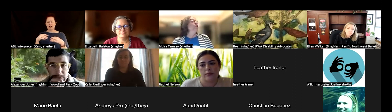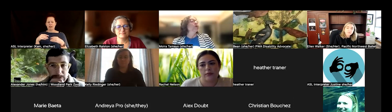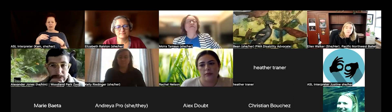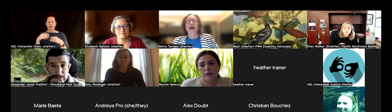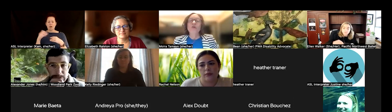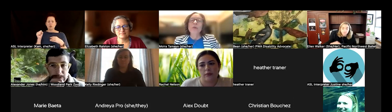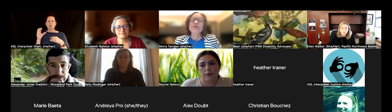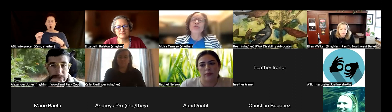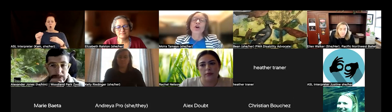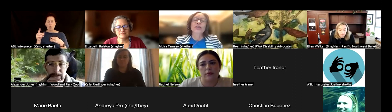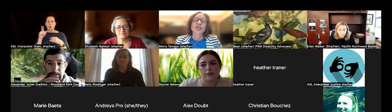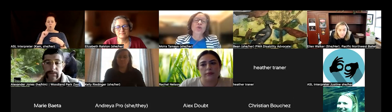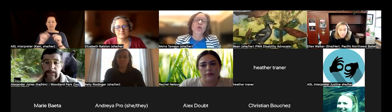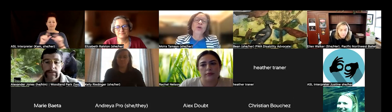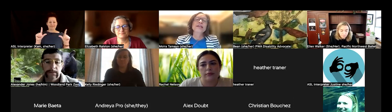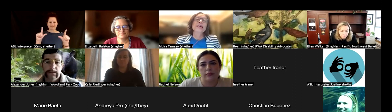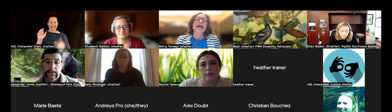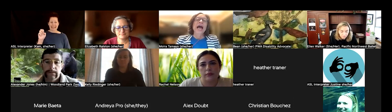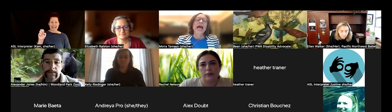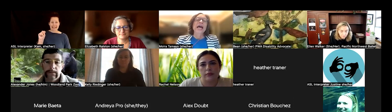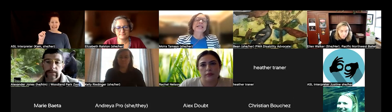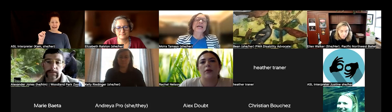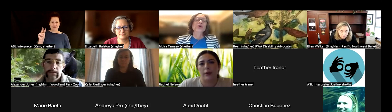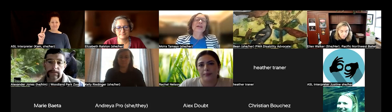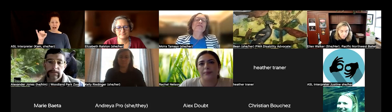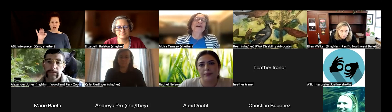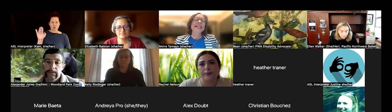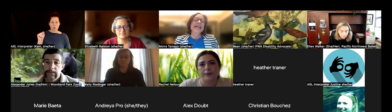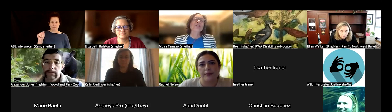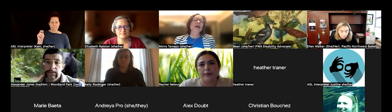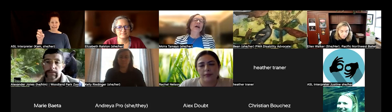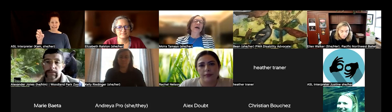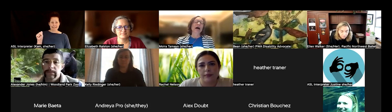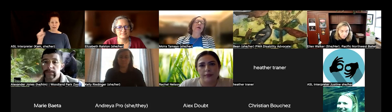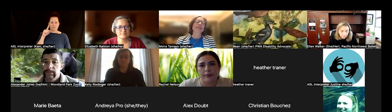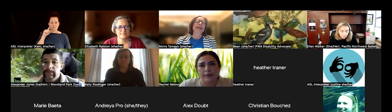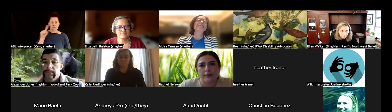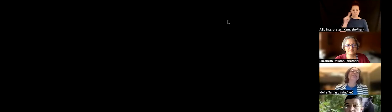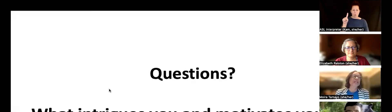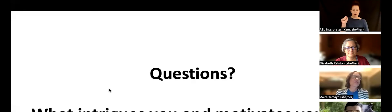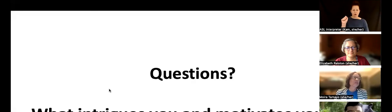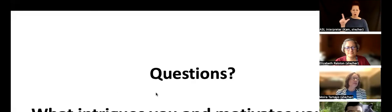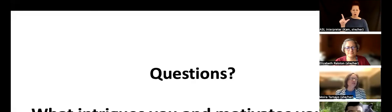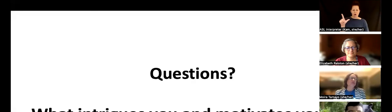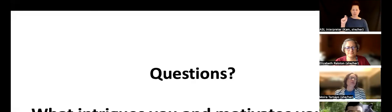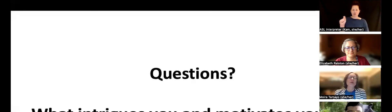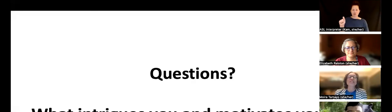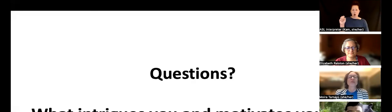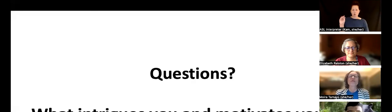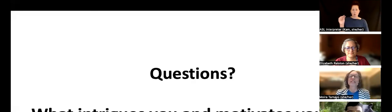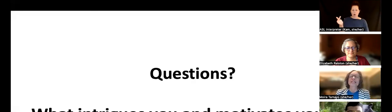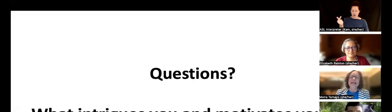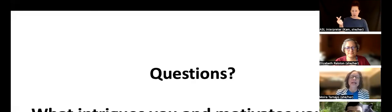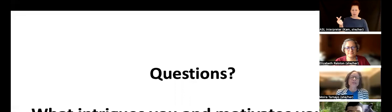suggest you go to environmentforall.org, and you can find out about the activities of the